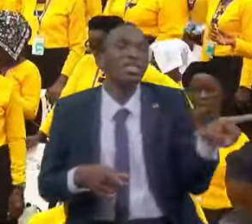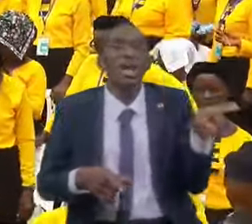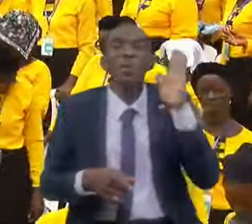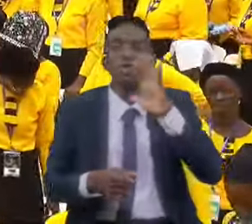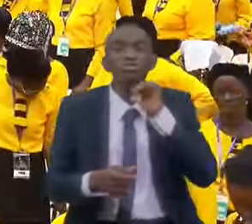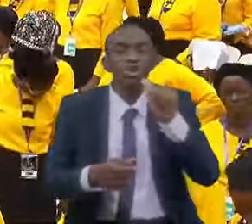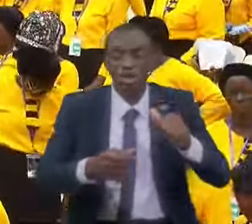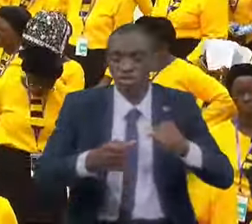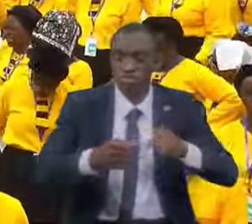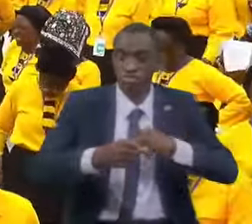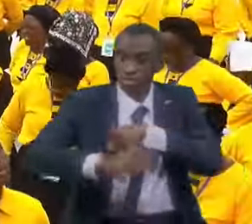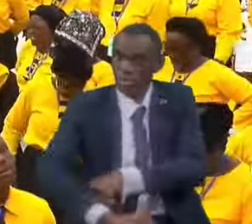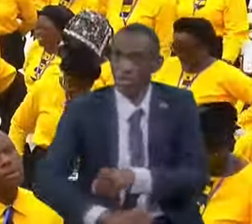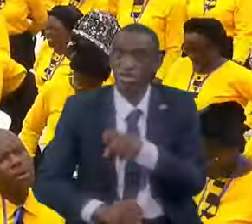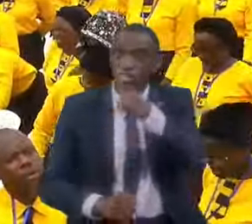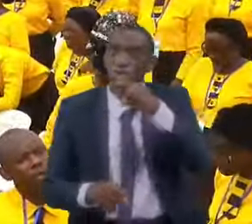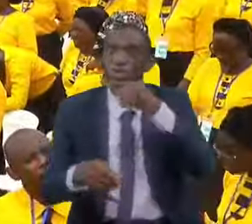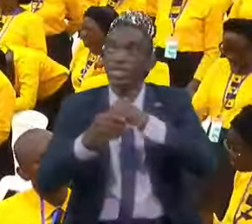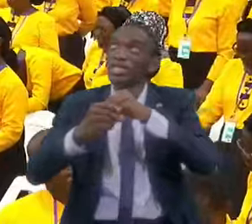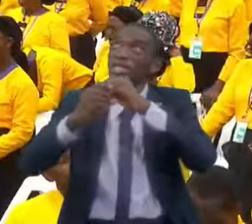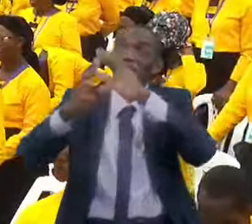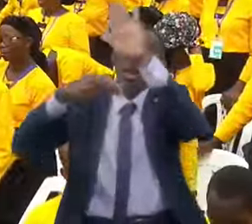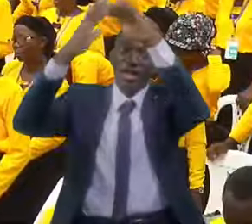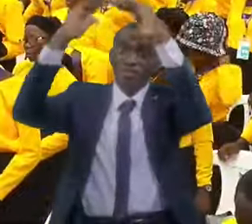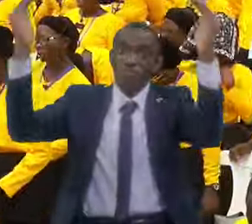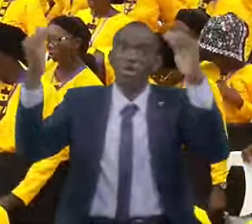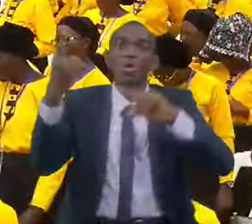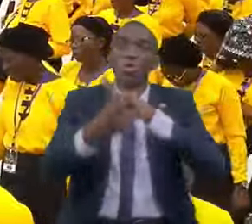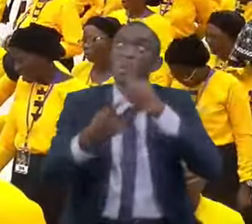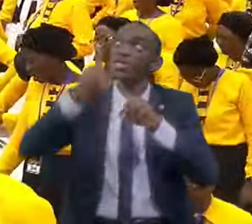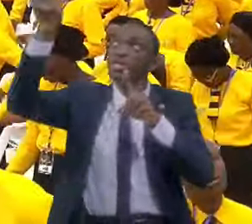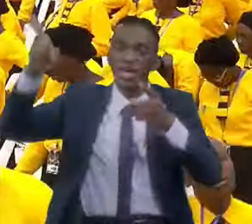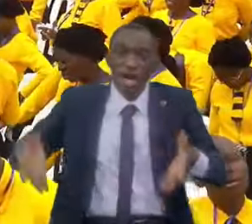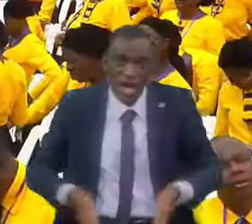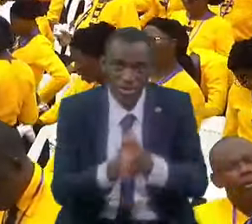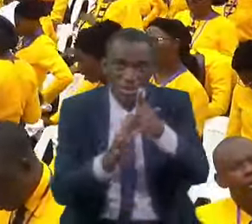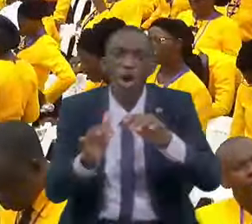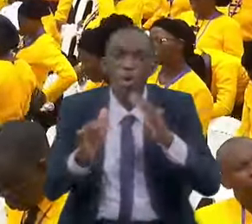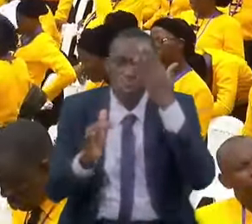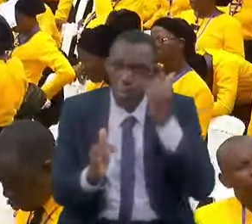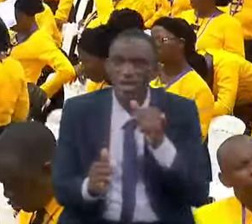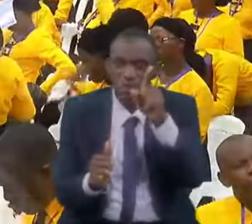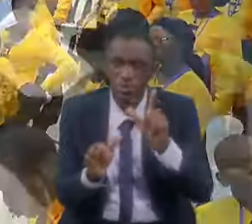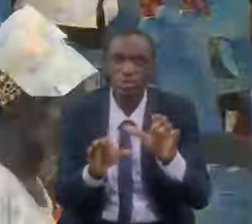challenged. Why did you live like that? Live